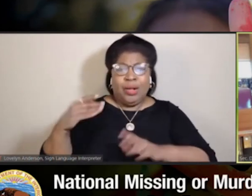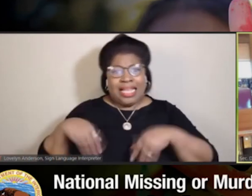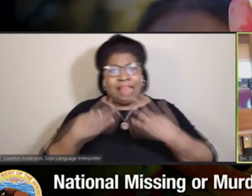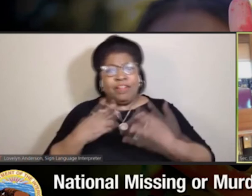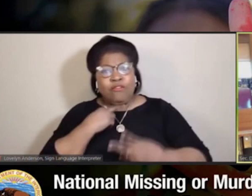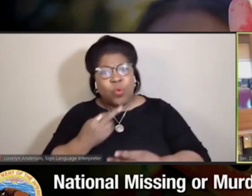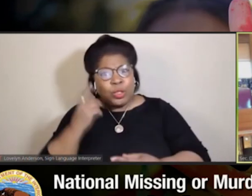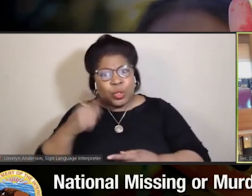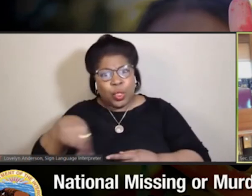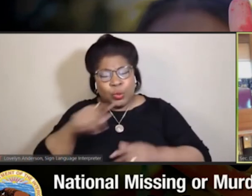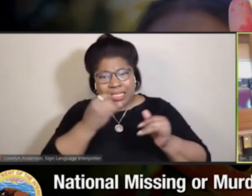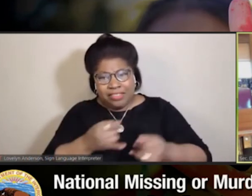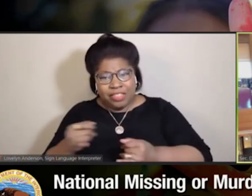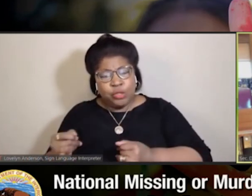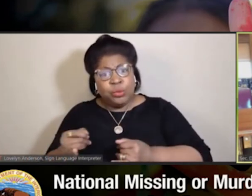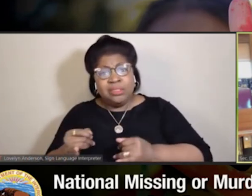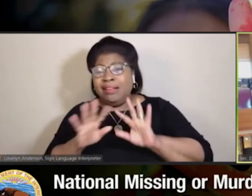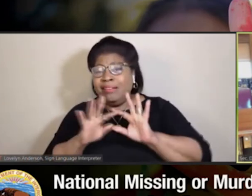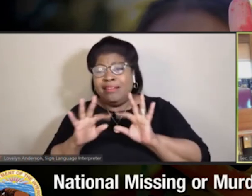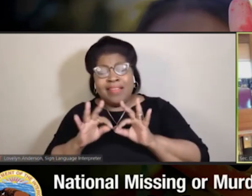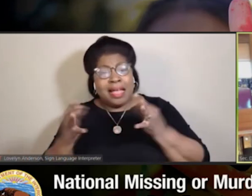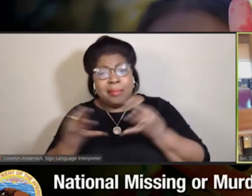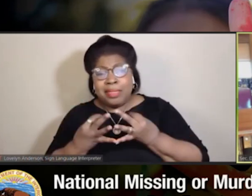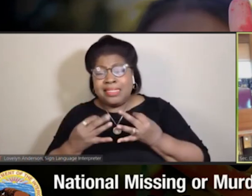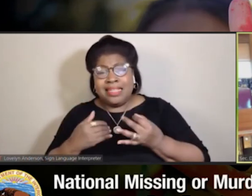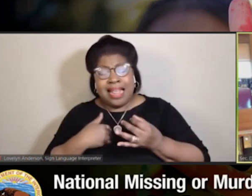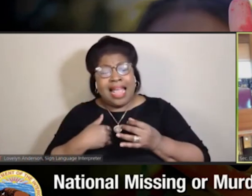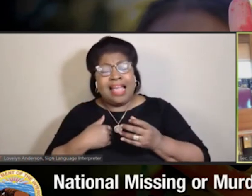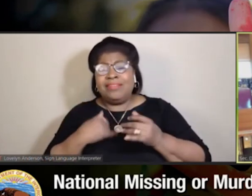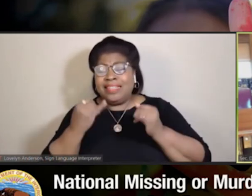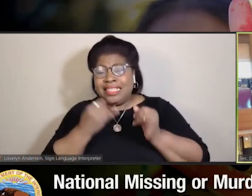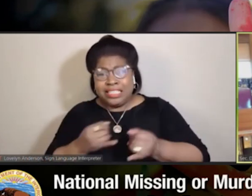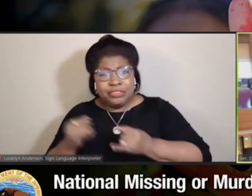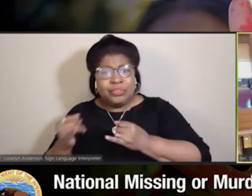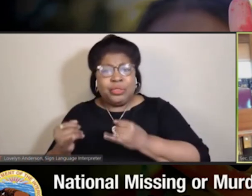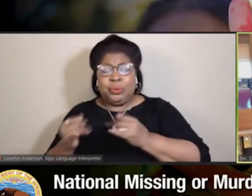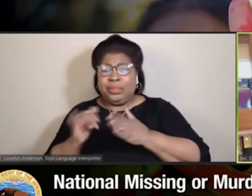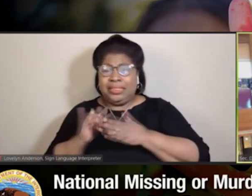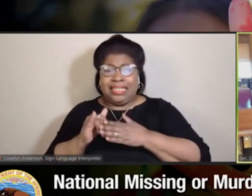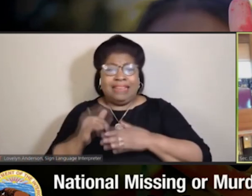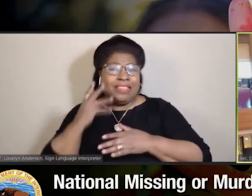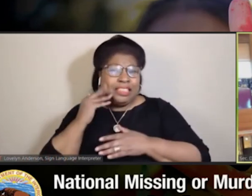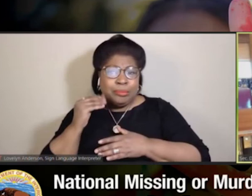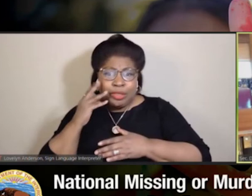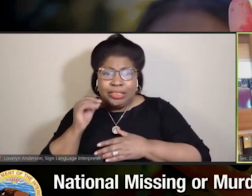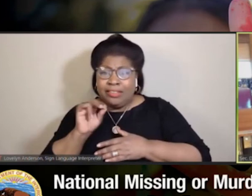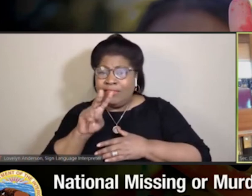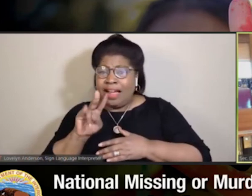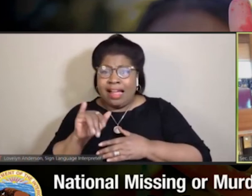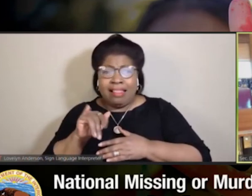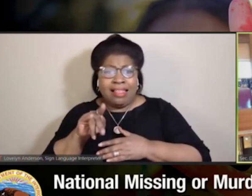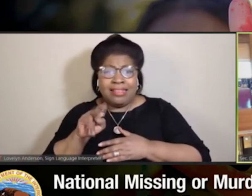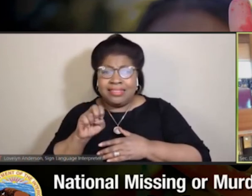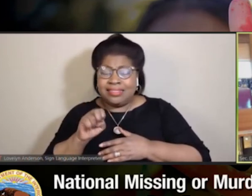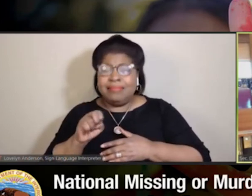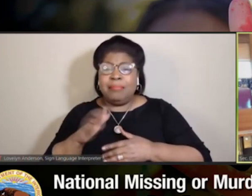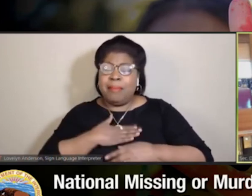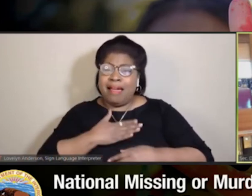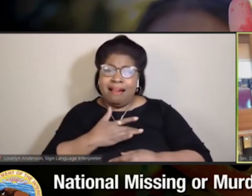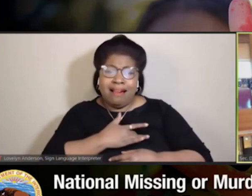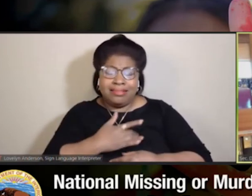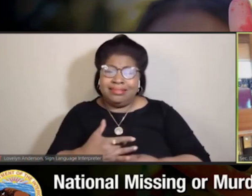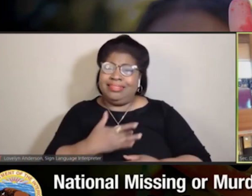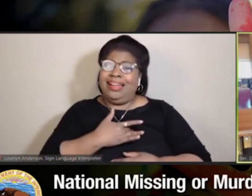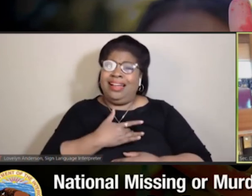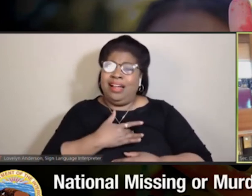to the families of loved ones who were impacted by violence. We'll keep working to address this issue, and